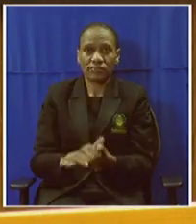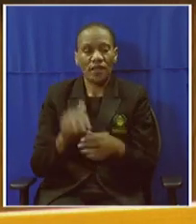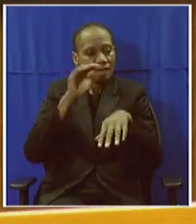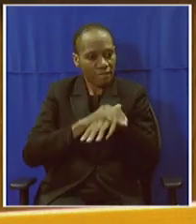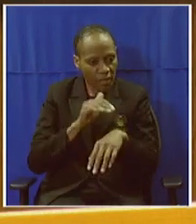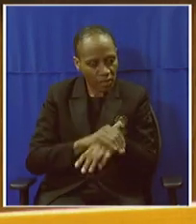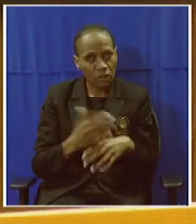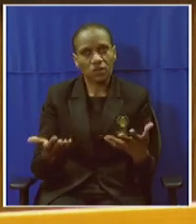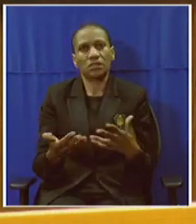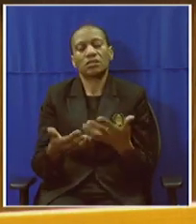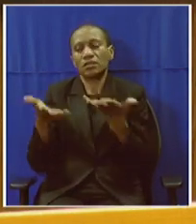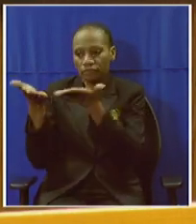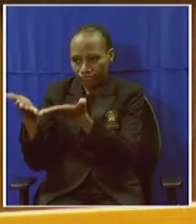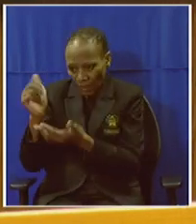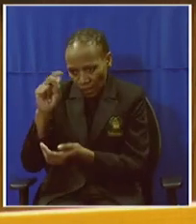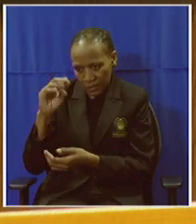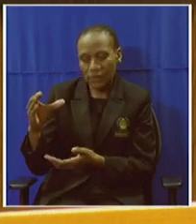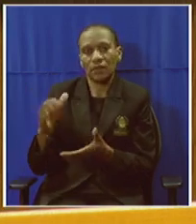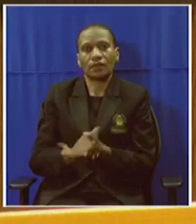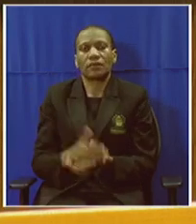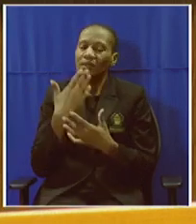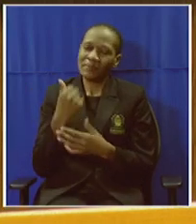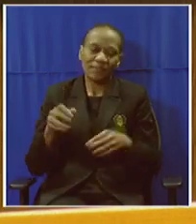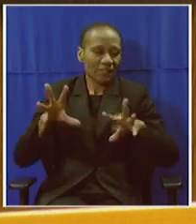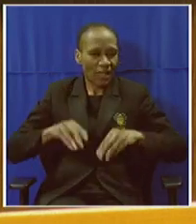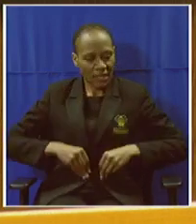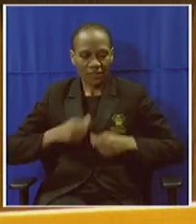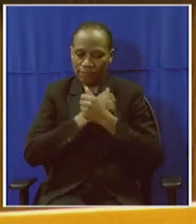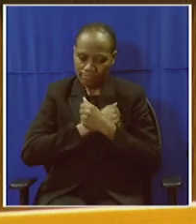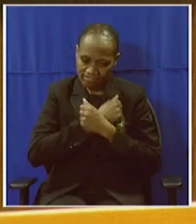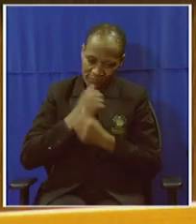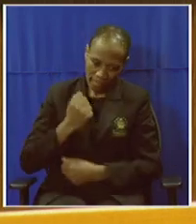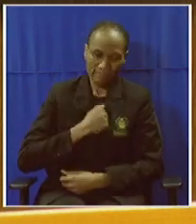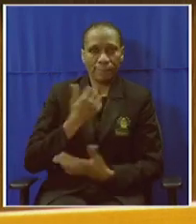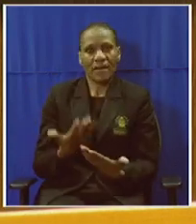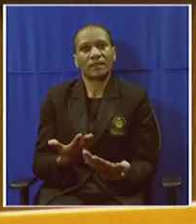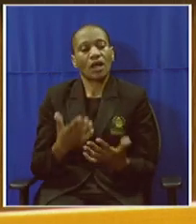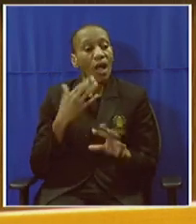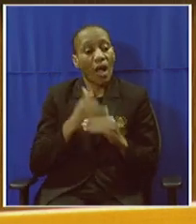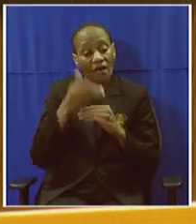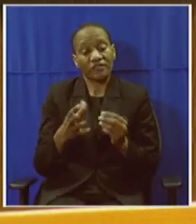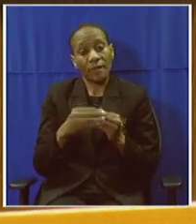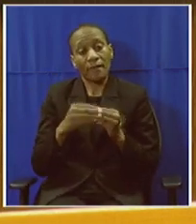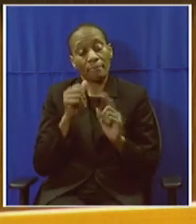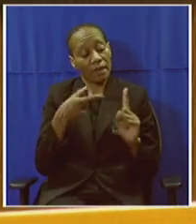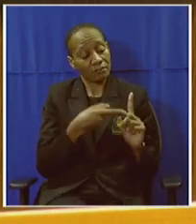friends and the ANC, please accept our deep condolences with the passing of a